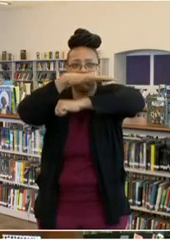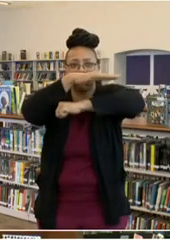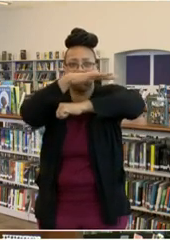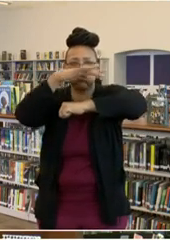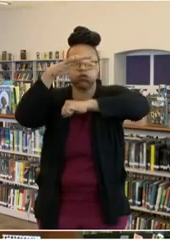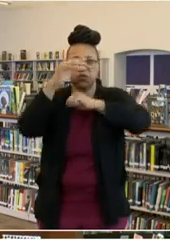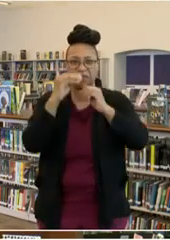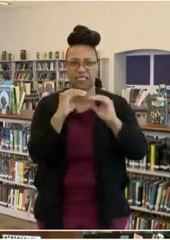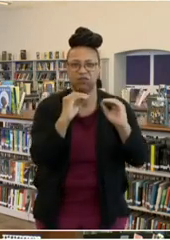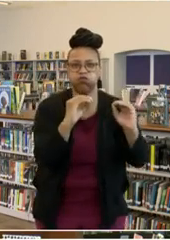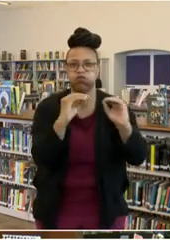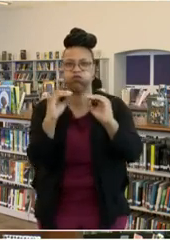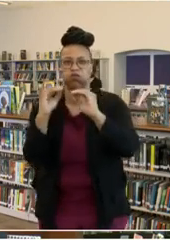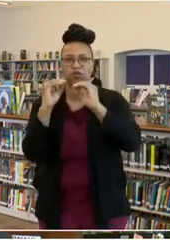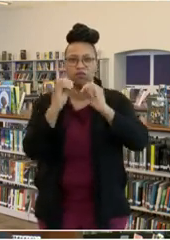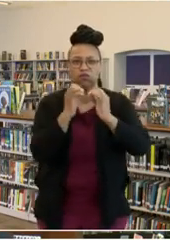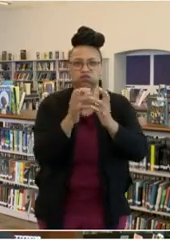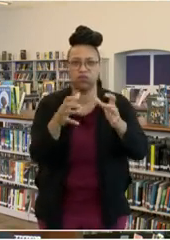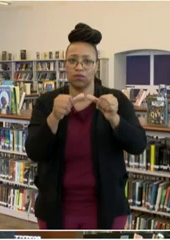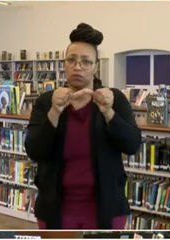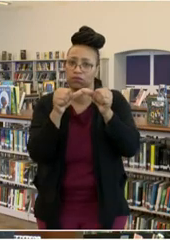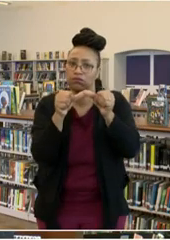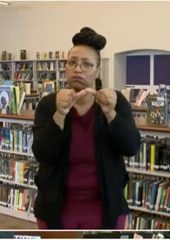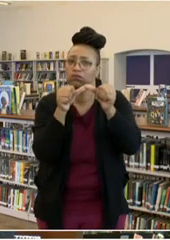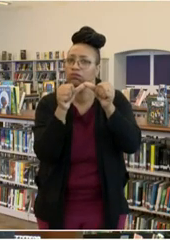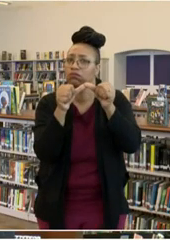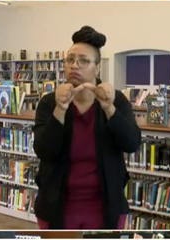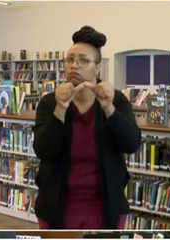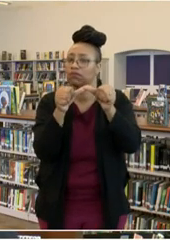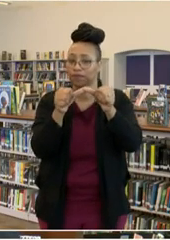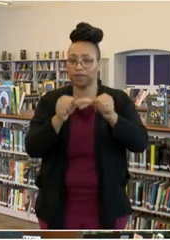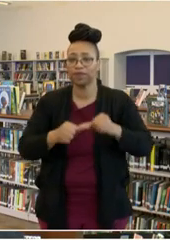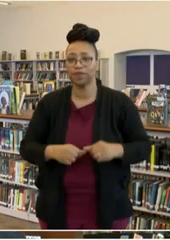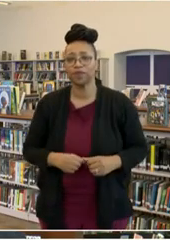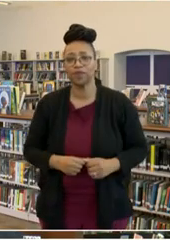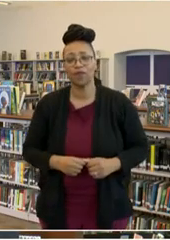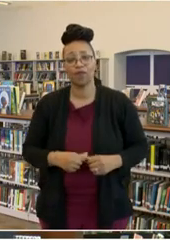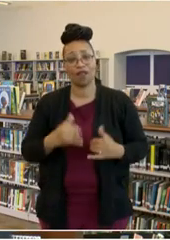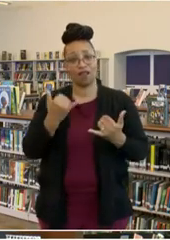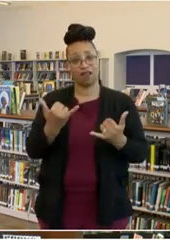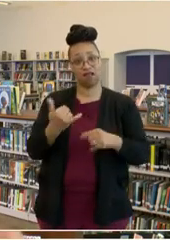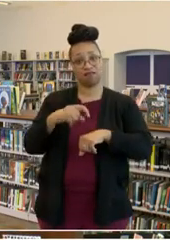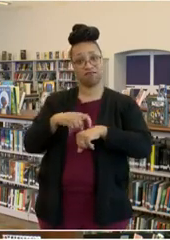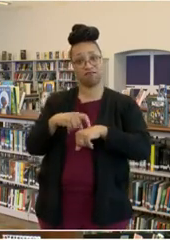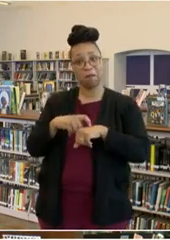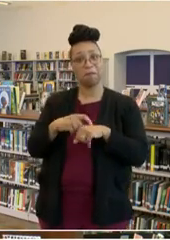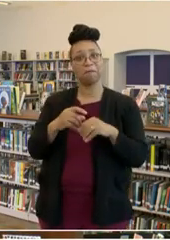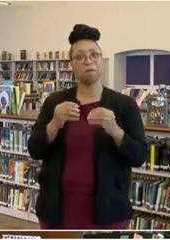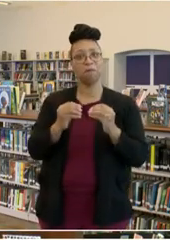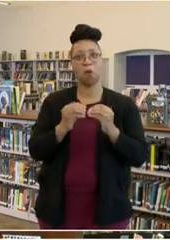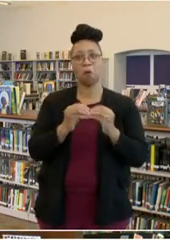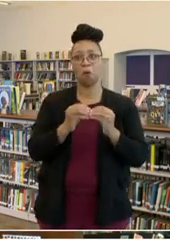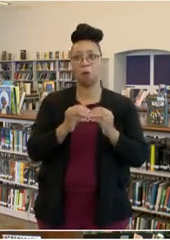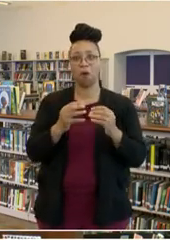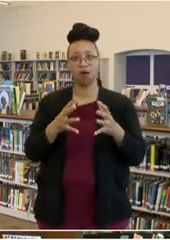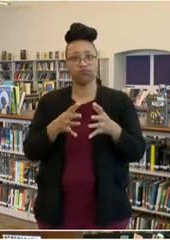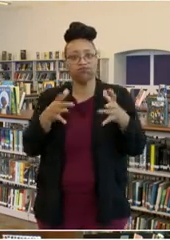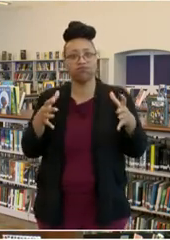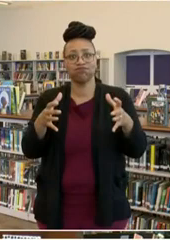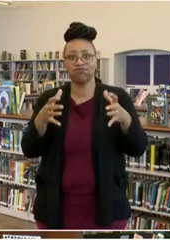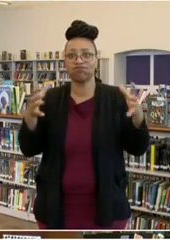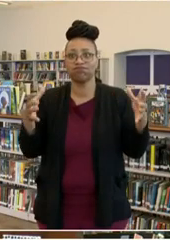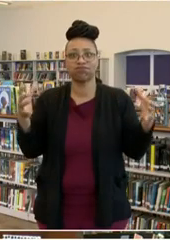there. And we're now entering the space where deepening our math services as well. So give you some of the numbers. And